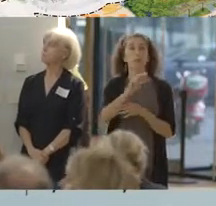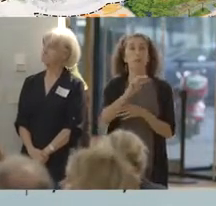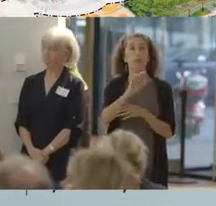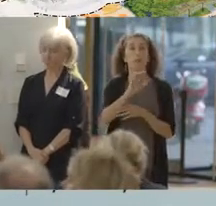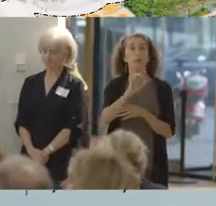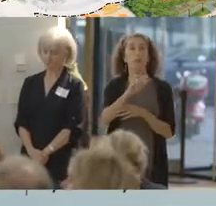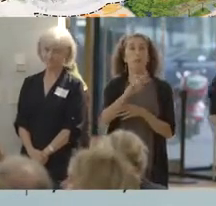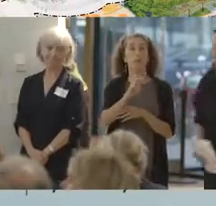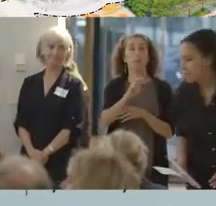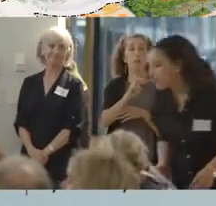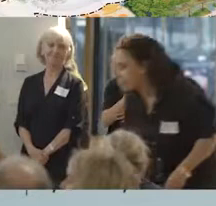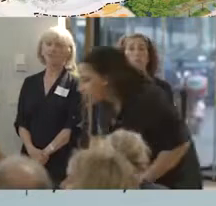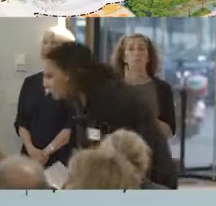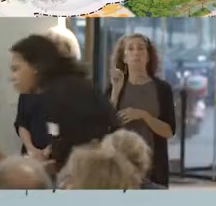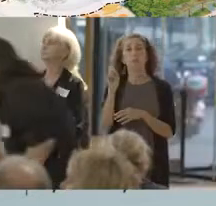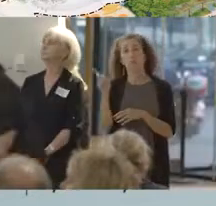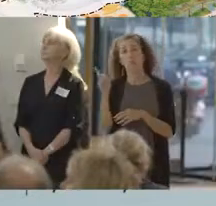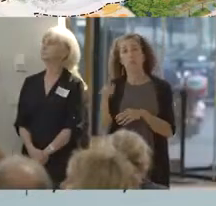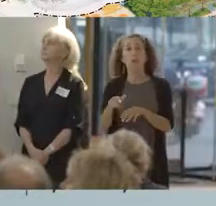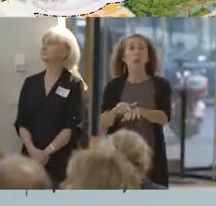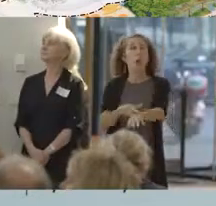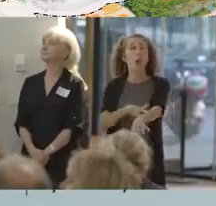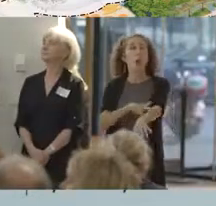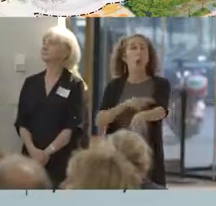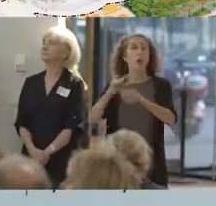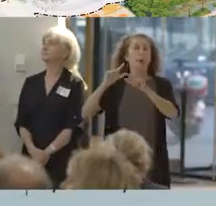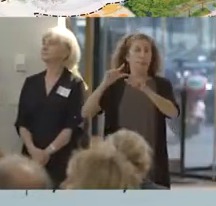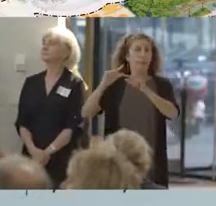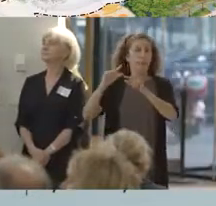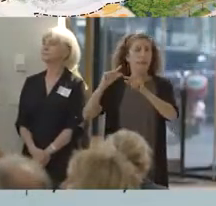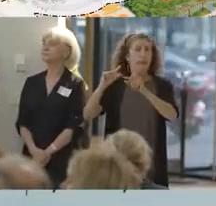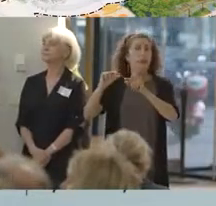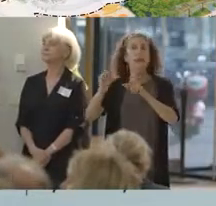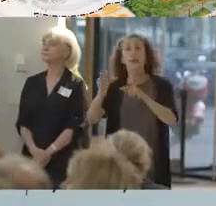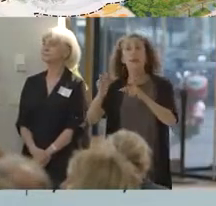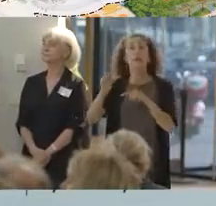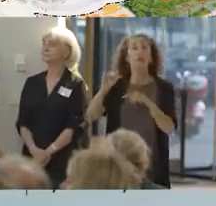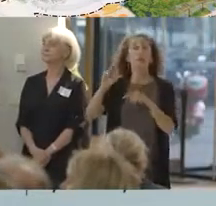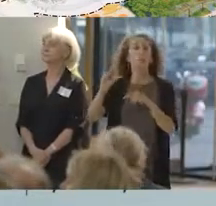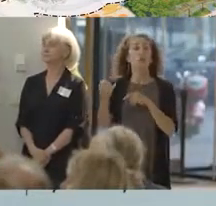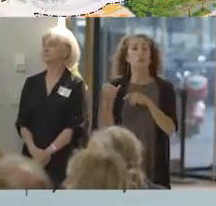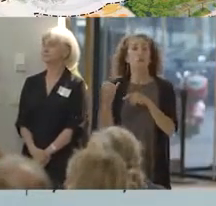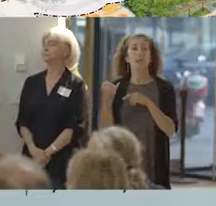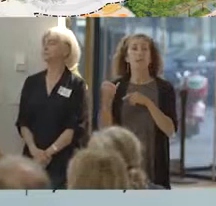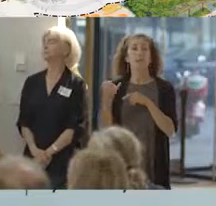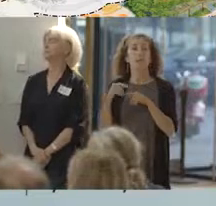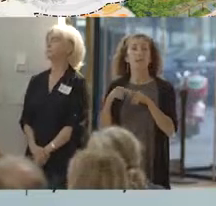out towards the water to New Jersey, the historic Esplanade. Like when you think about Battery Park City, you think about